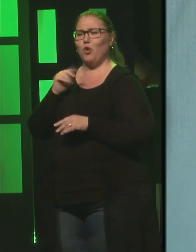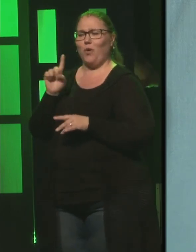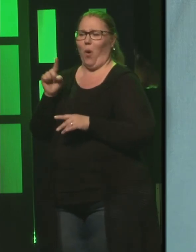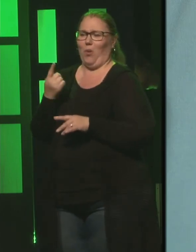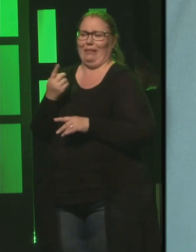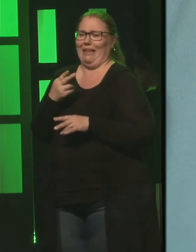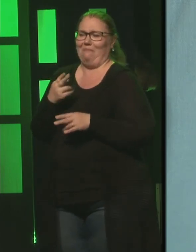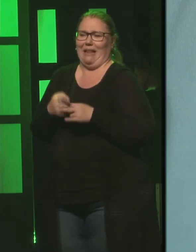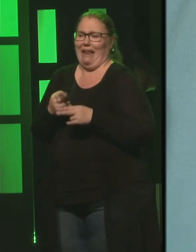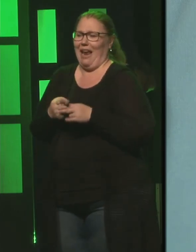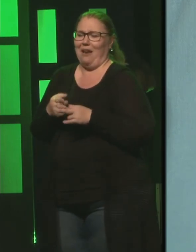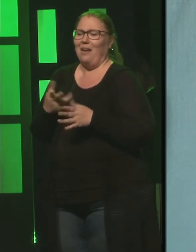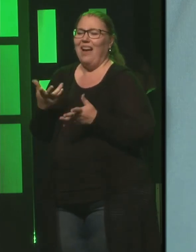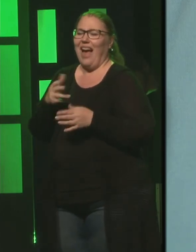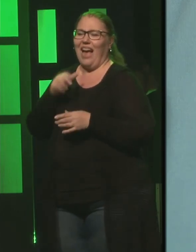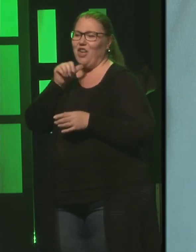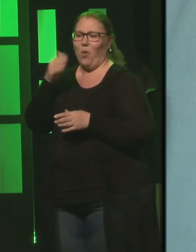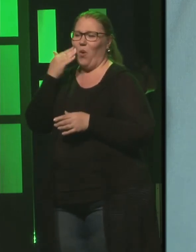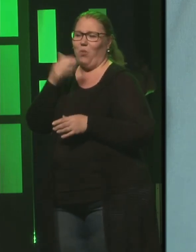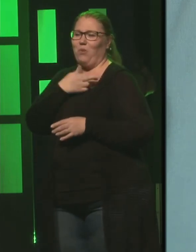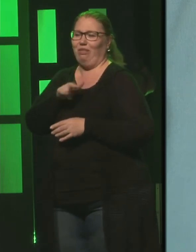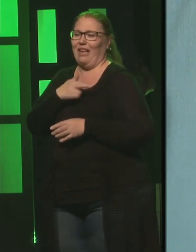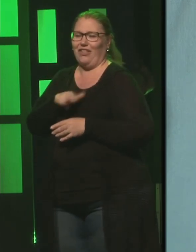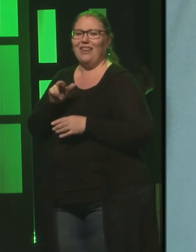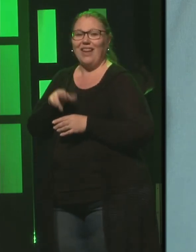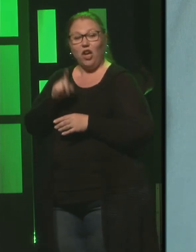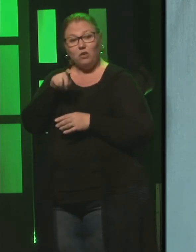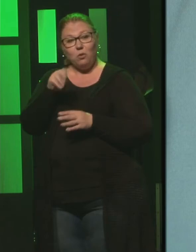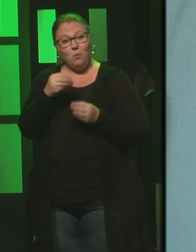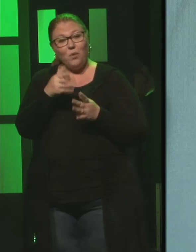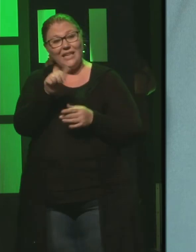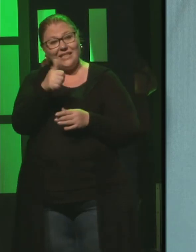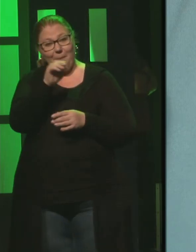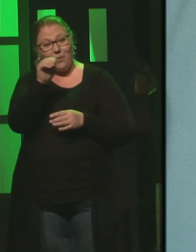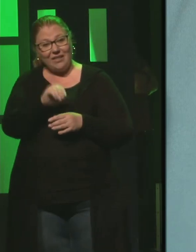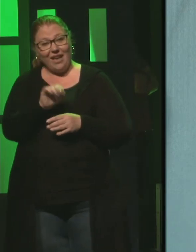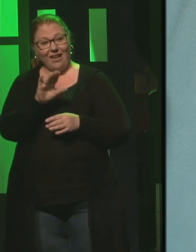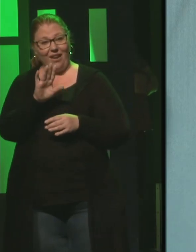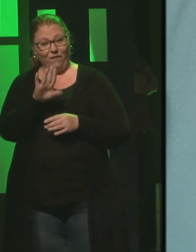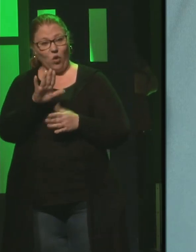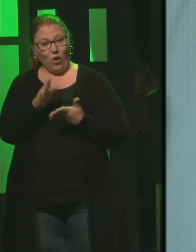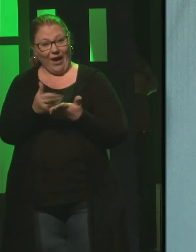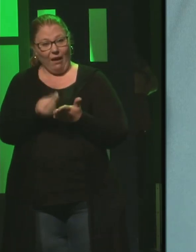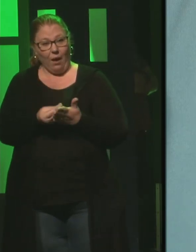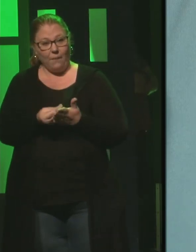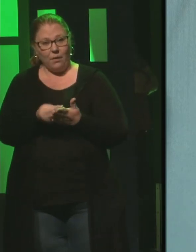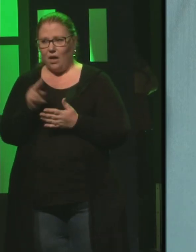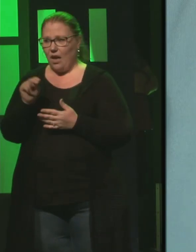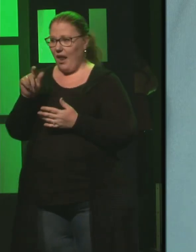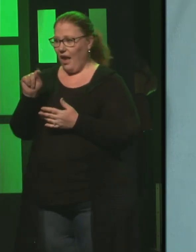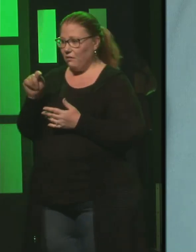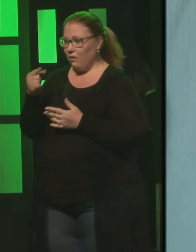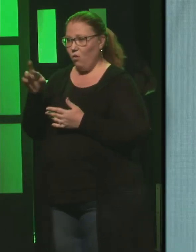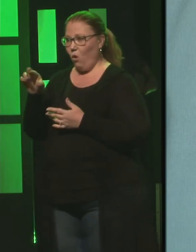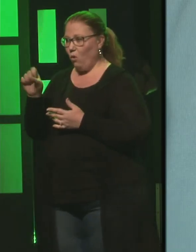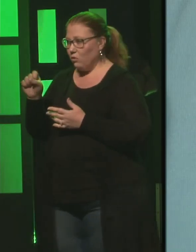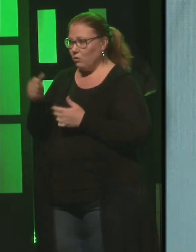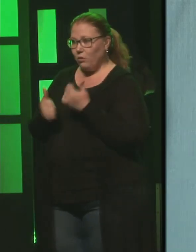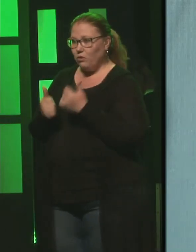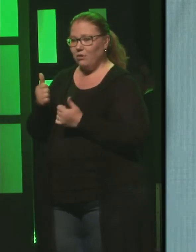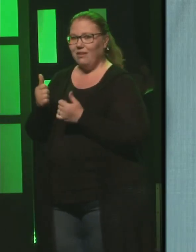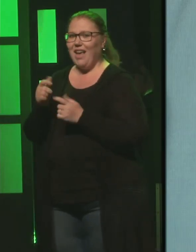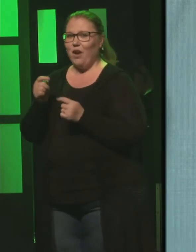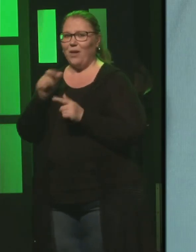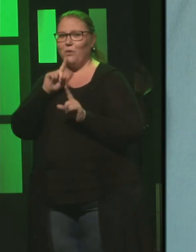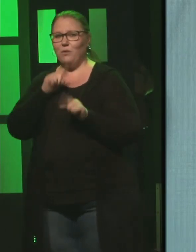so what gives?" John says, "You're supposed to put in 10% of your income." I said, 10% of the net or 10% of the gross? He